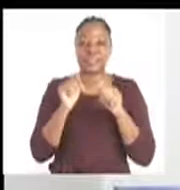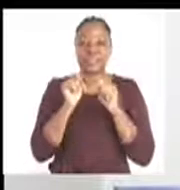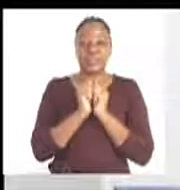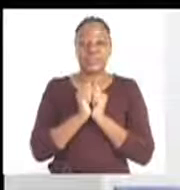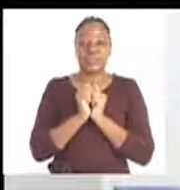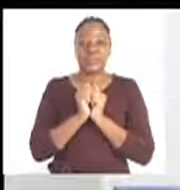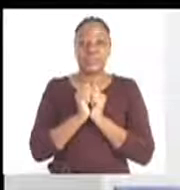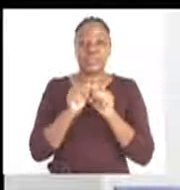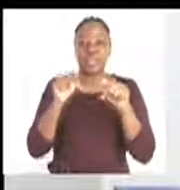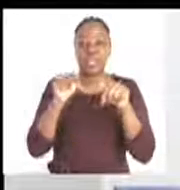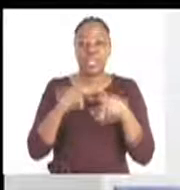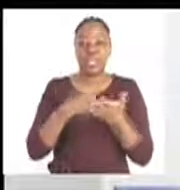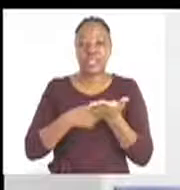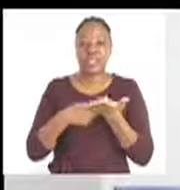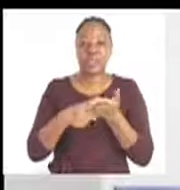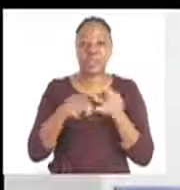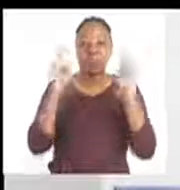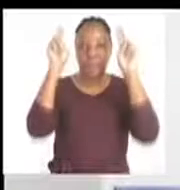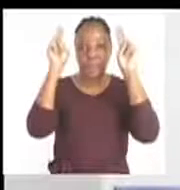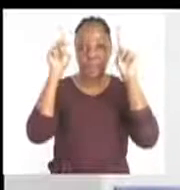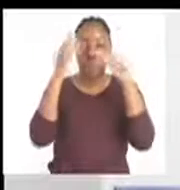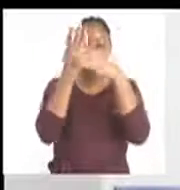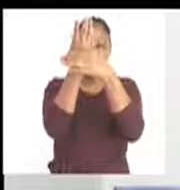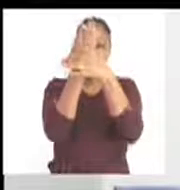Now, this week's theme is